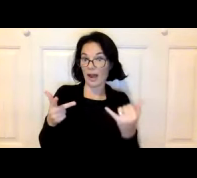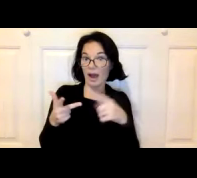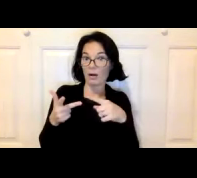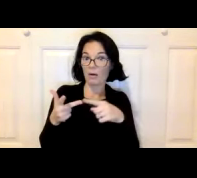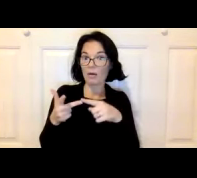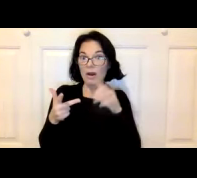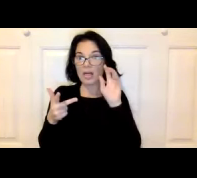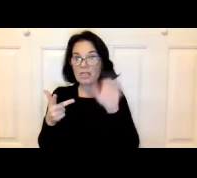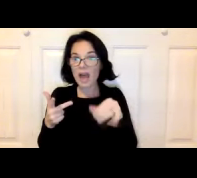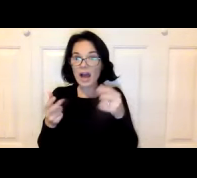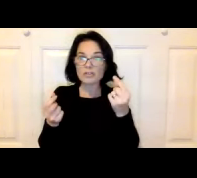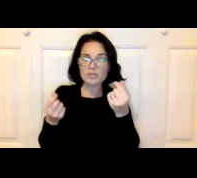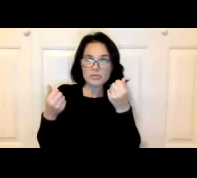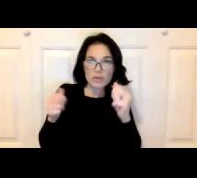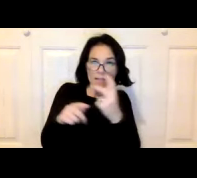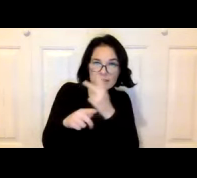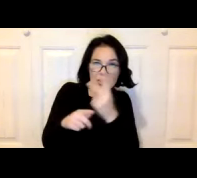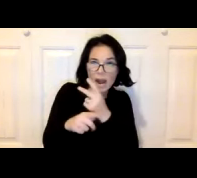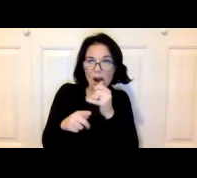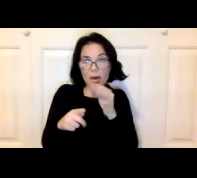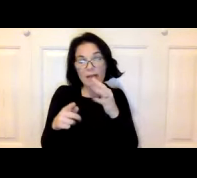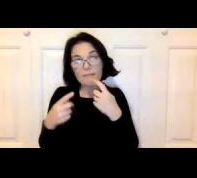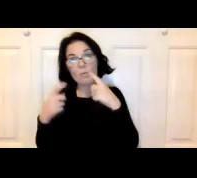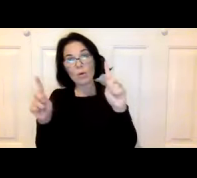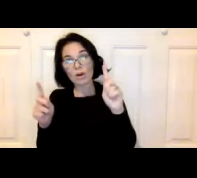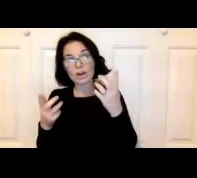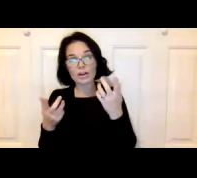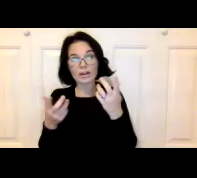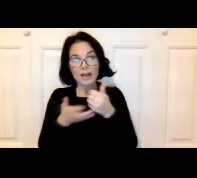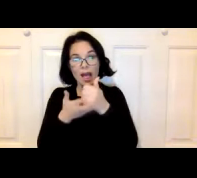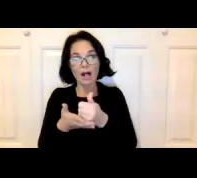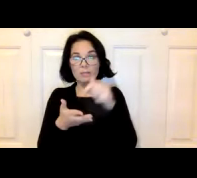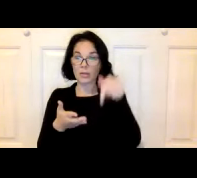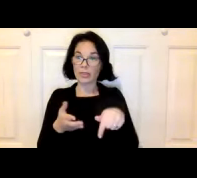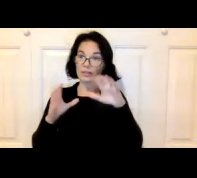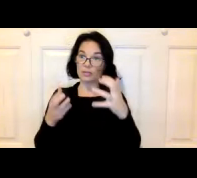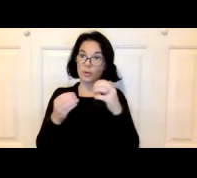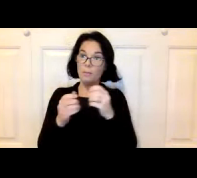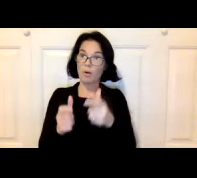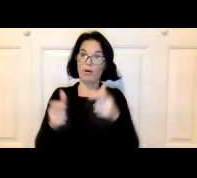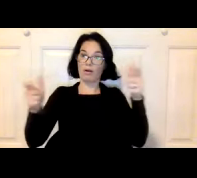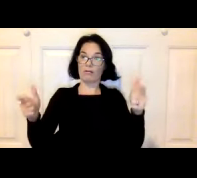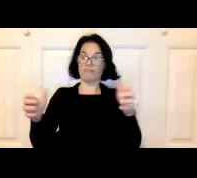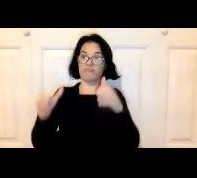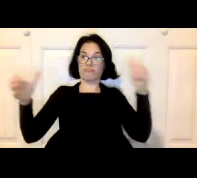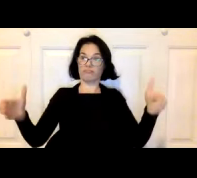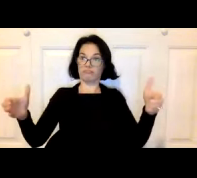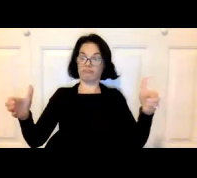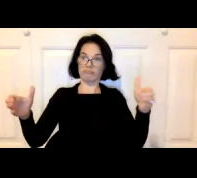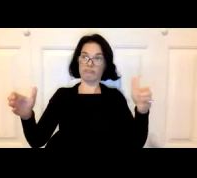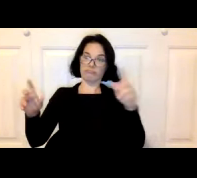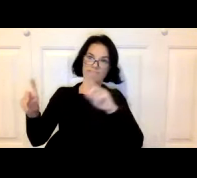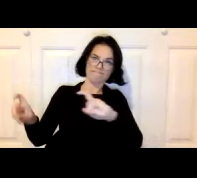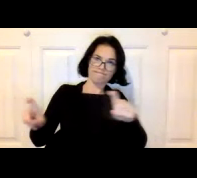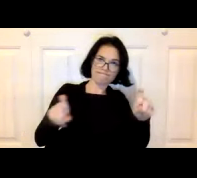of the COVID-19 infection? And so this group of volunteers is a lot larger. And so I think kind of the main